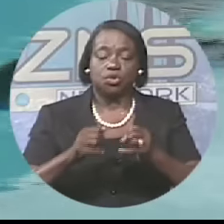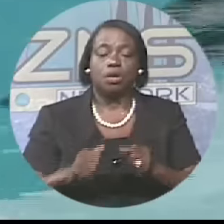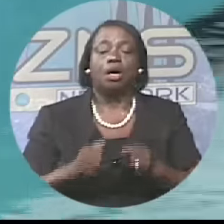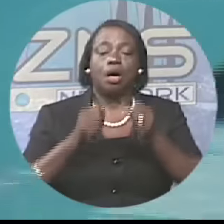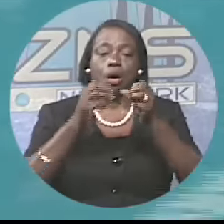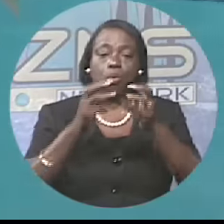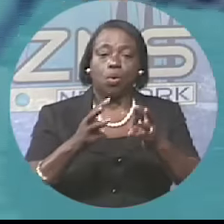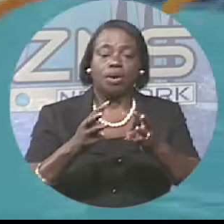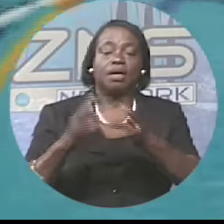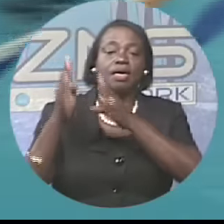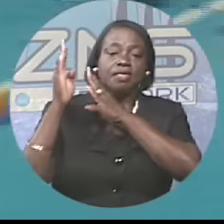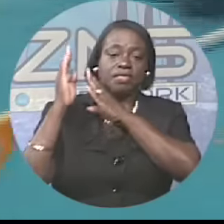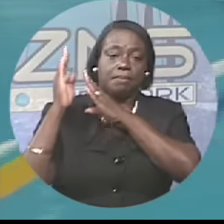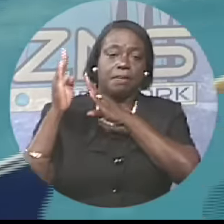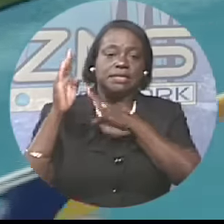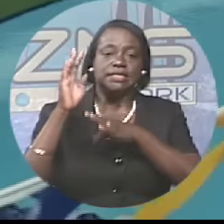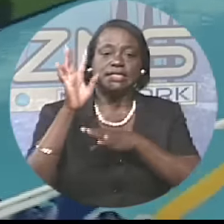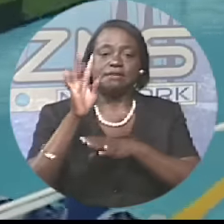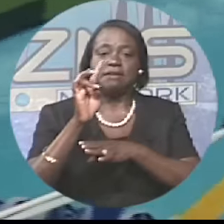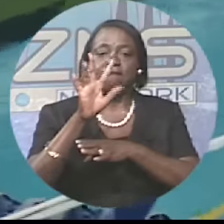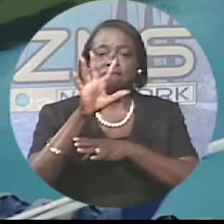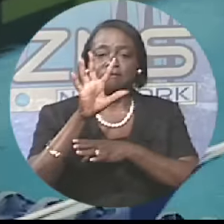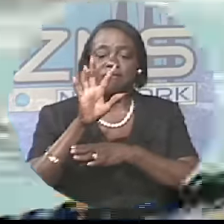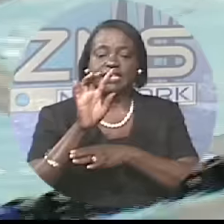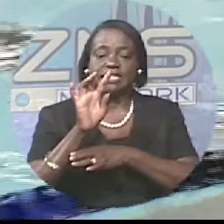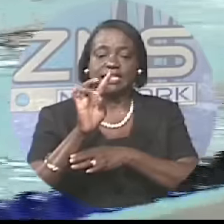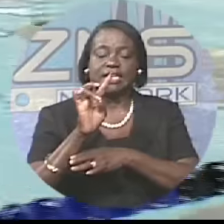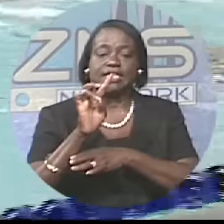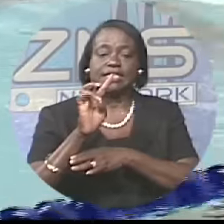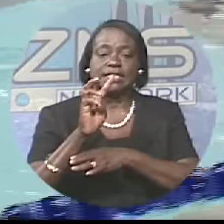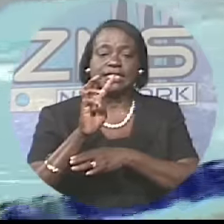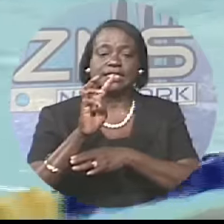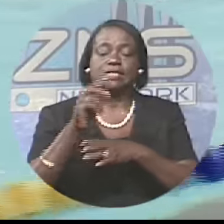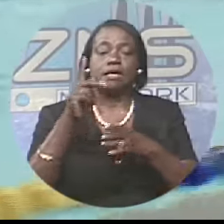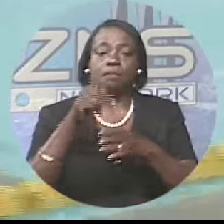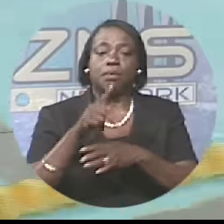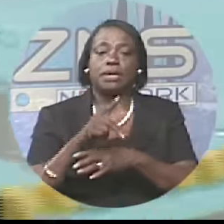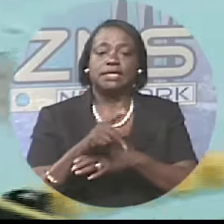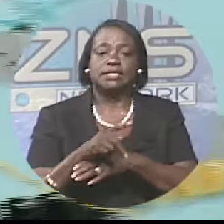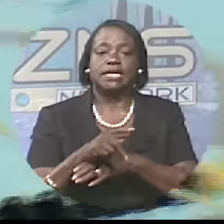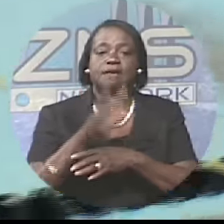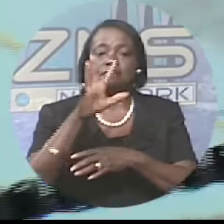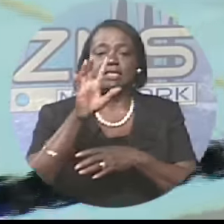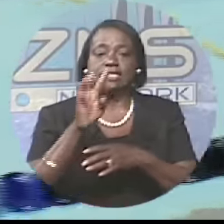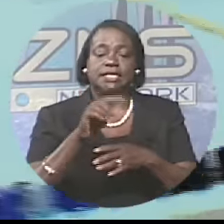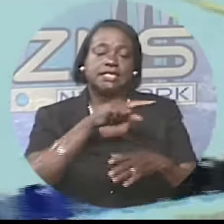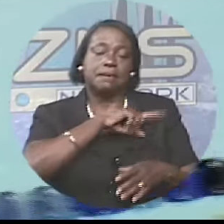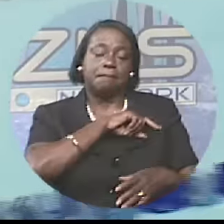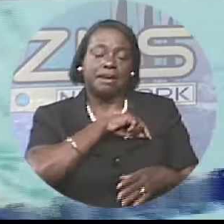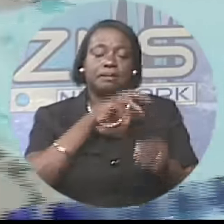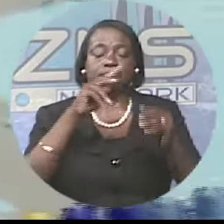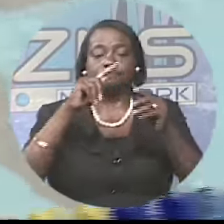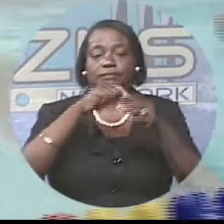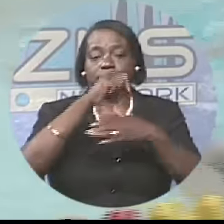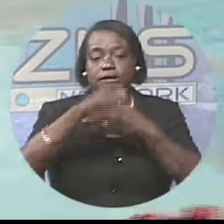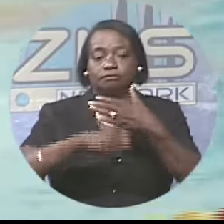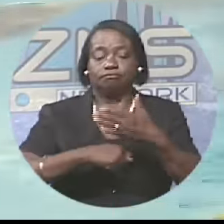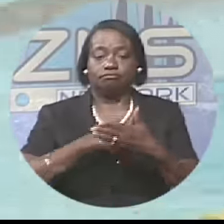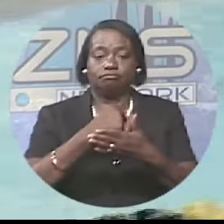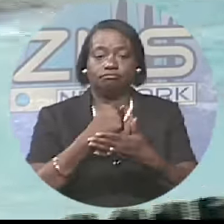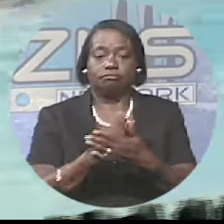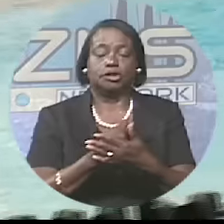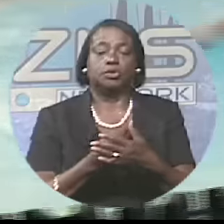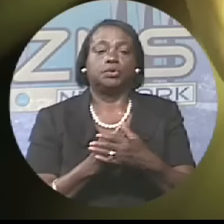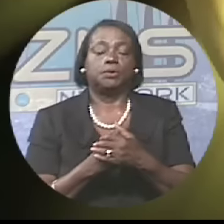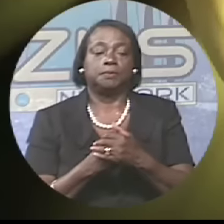The Bahamas amassed 756 points and captured 54 medals in total. They'll be looking for a three-peat when the meet is held next year